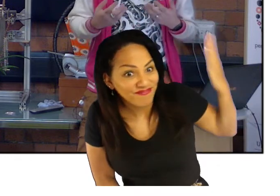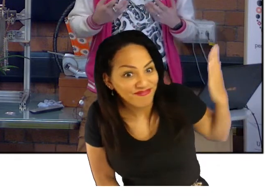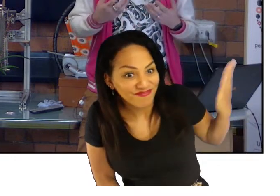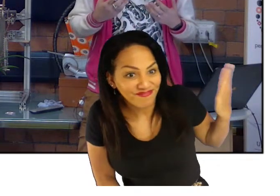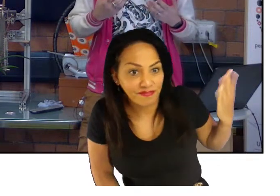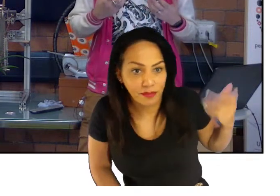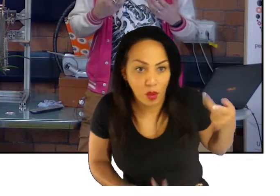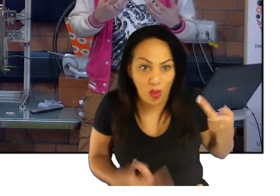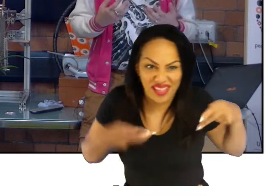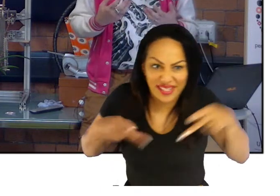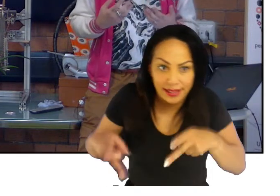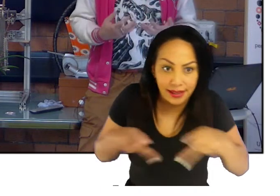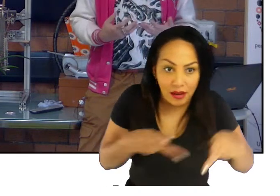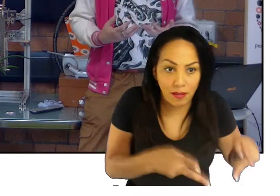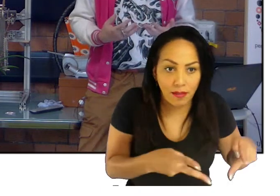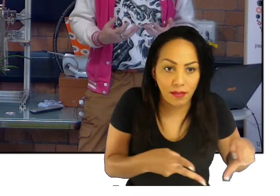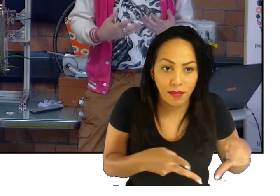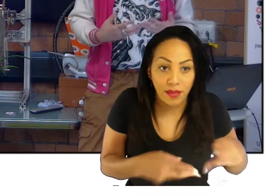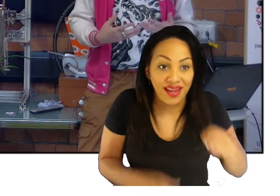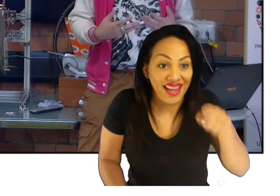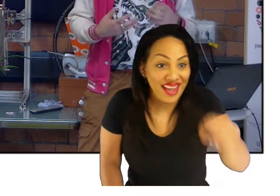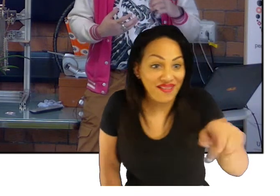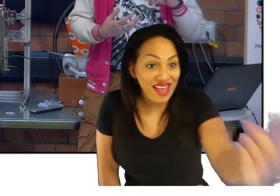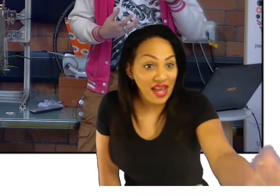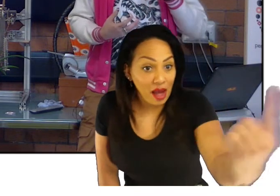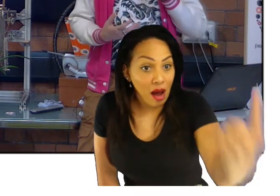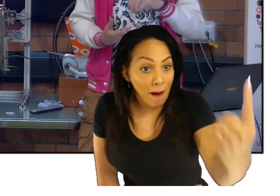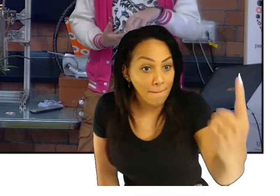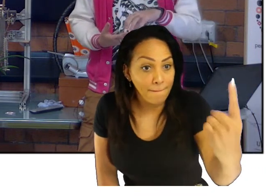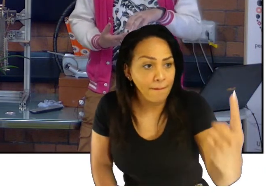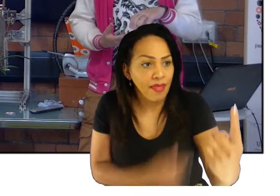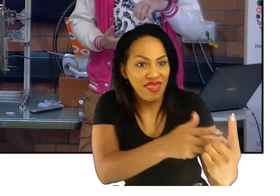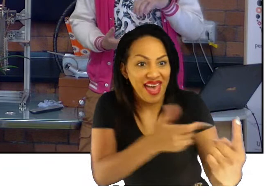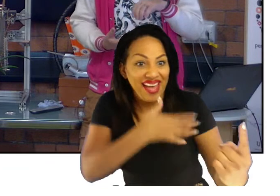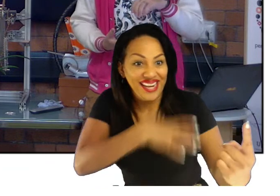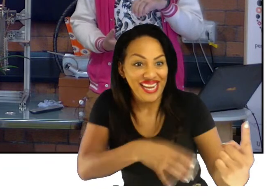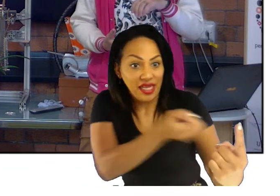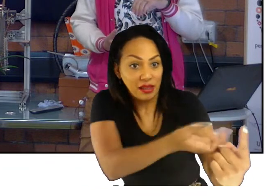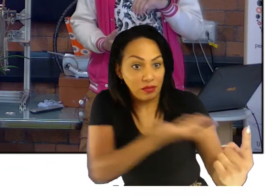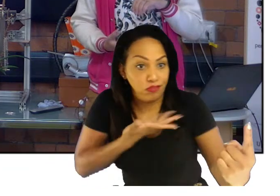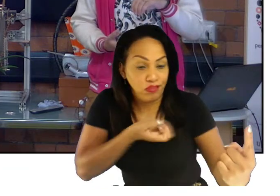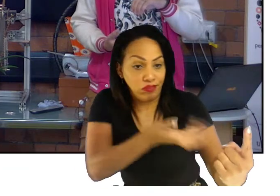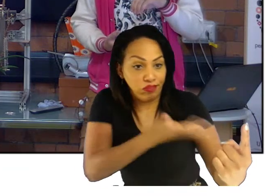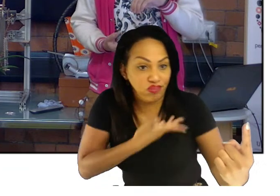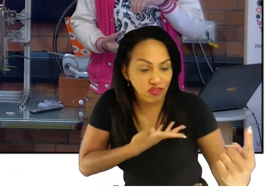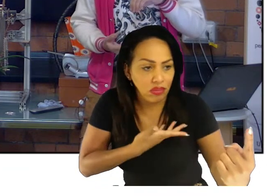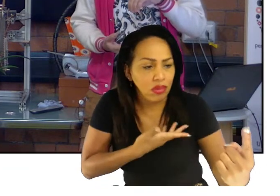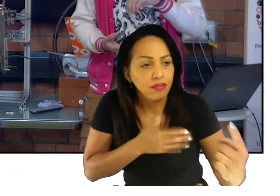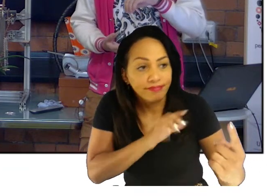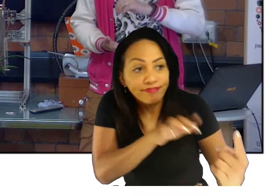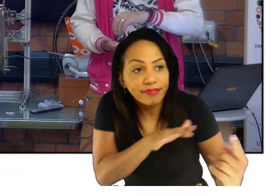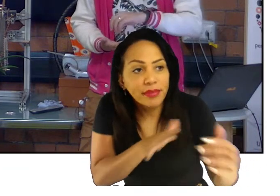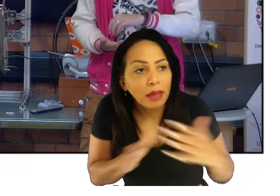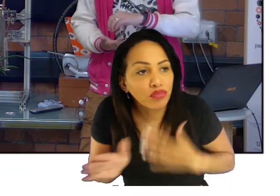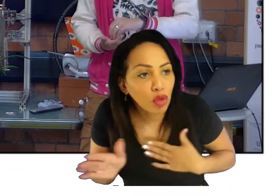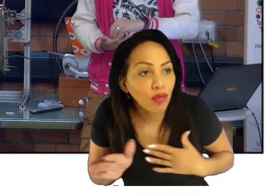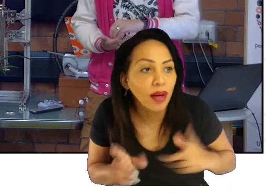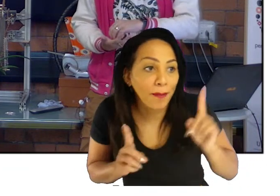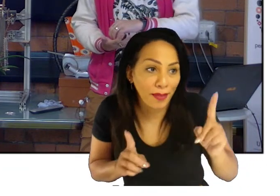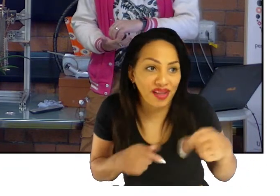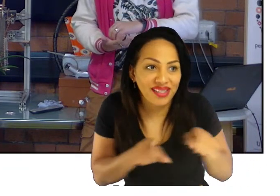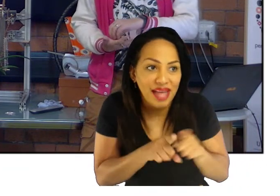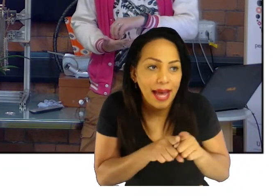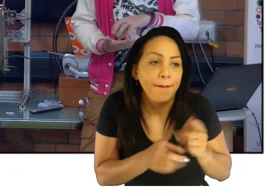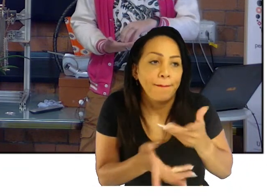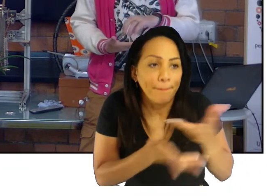that you are carrying a lot, you are struggling. And finally, I would